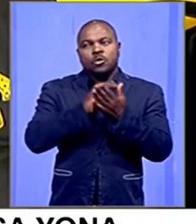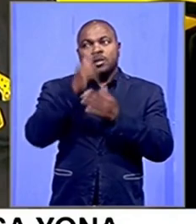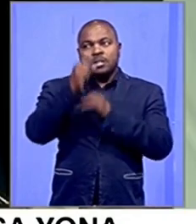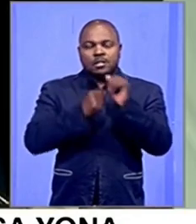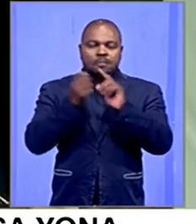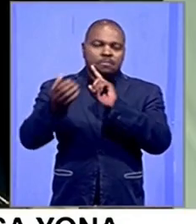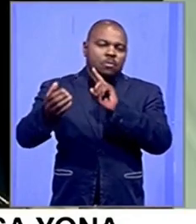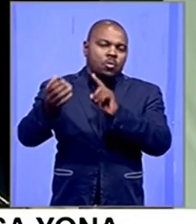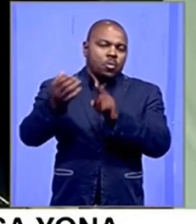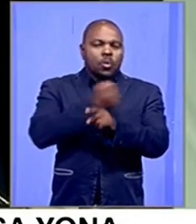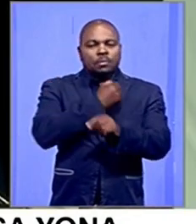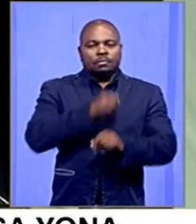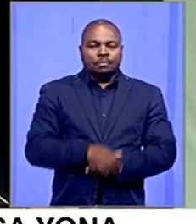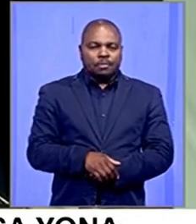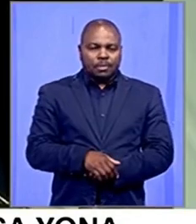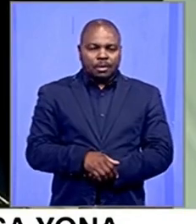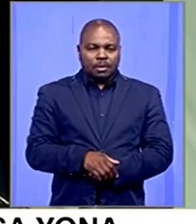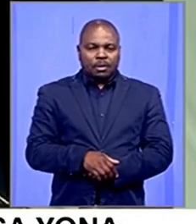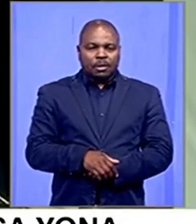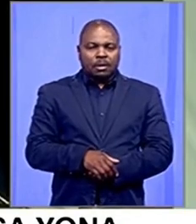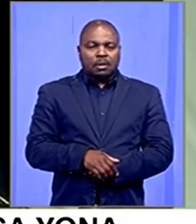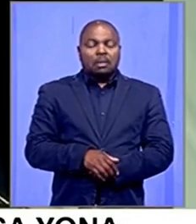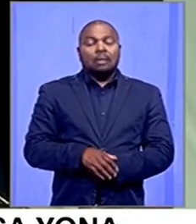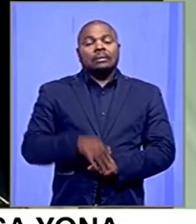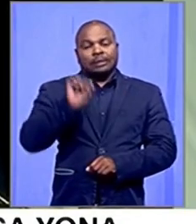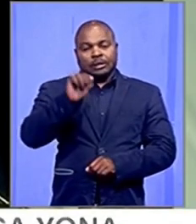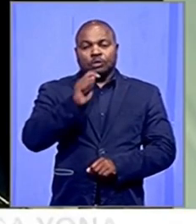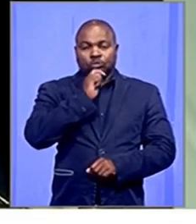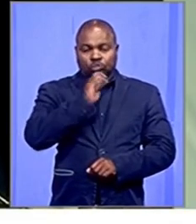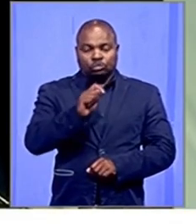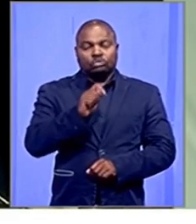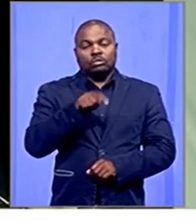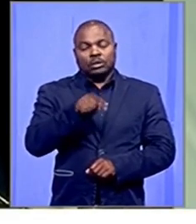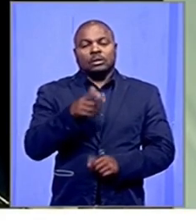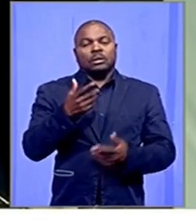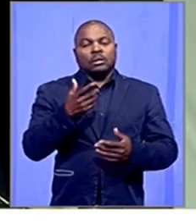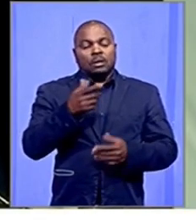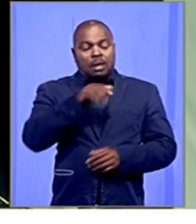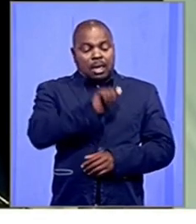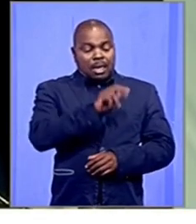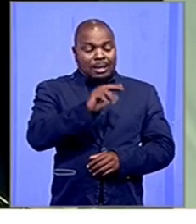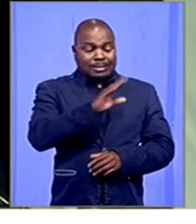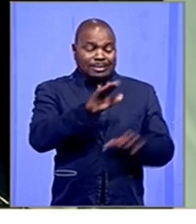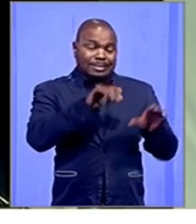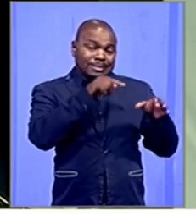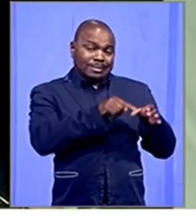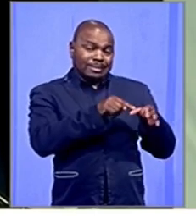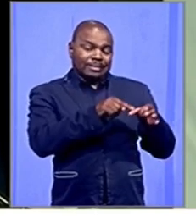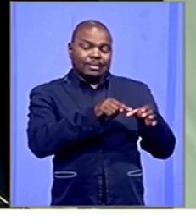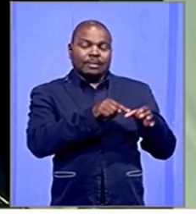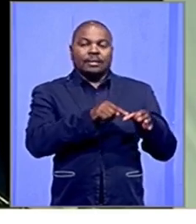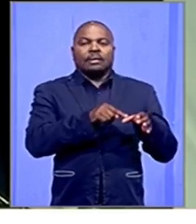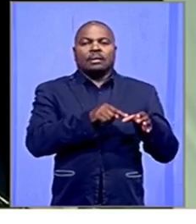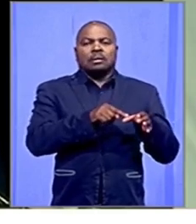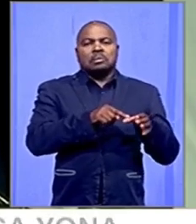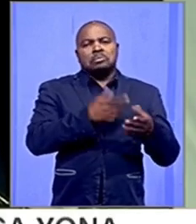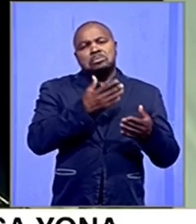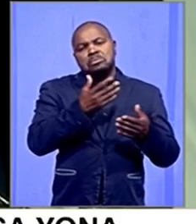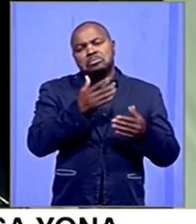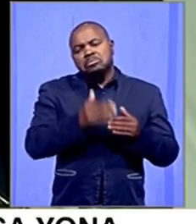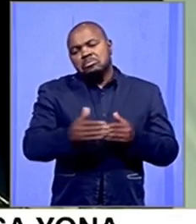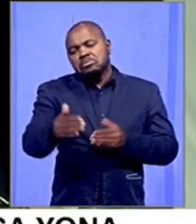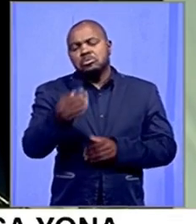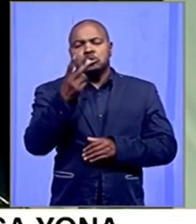isago. Believe that we've got a really good platform for the African National Congress to go to